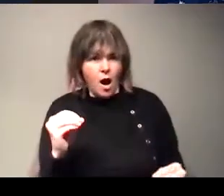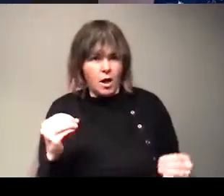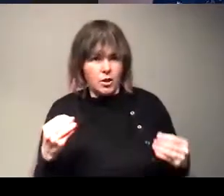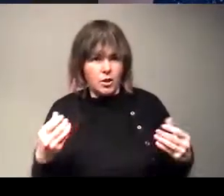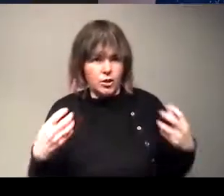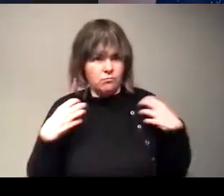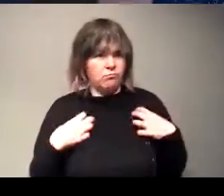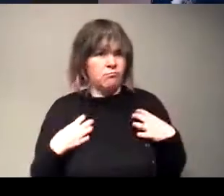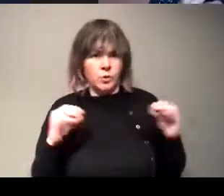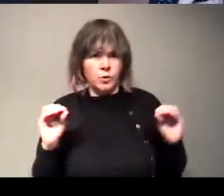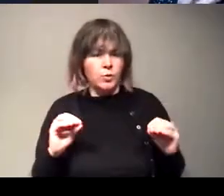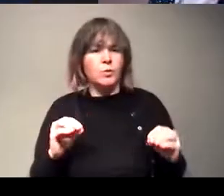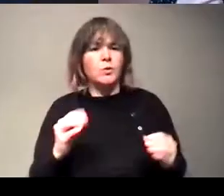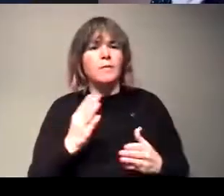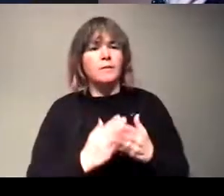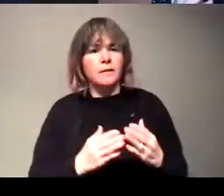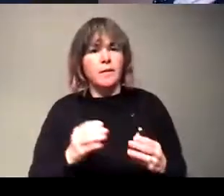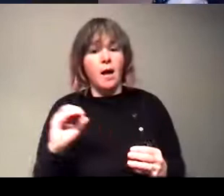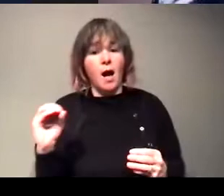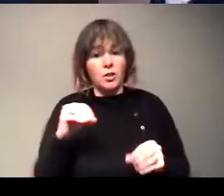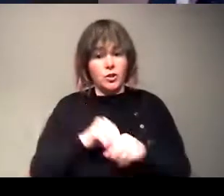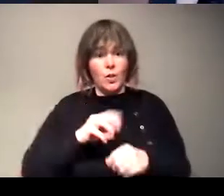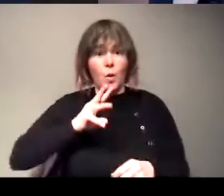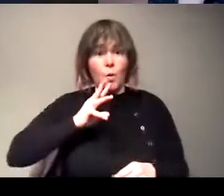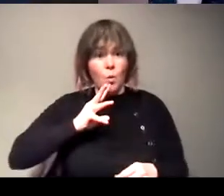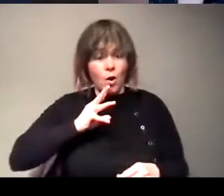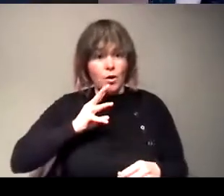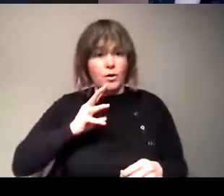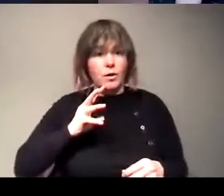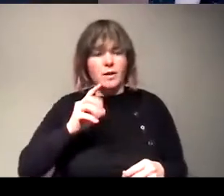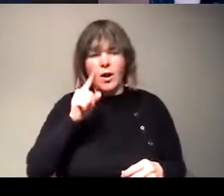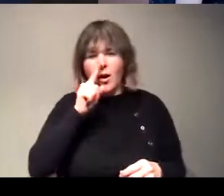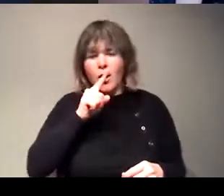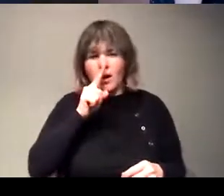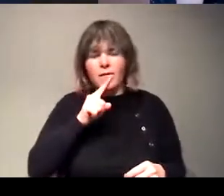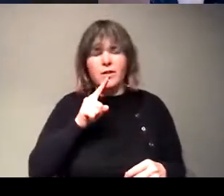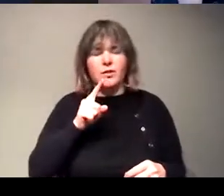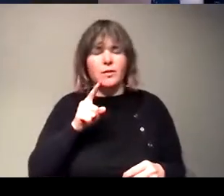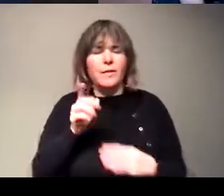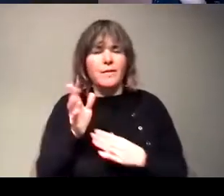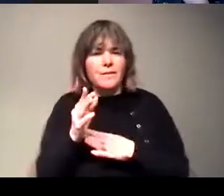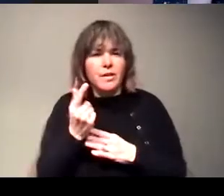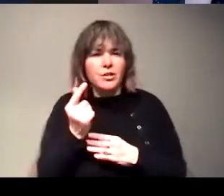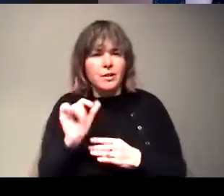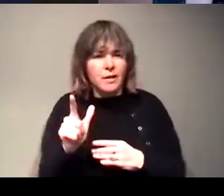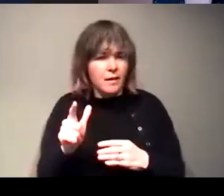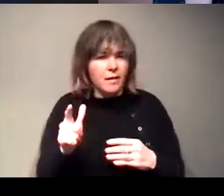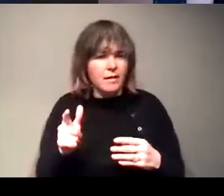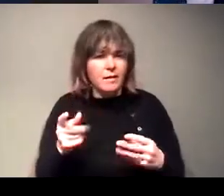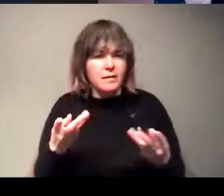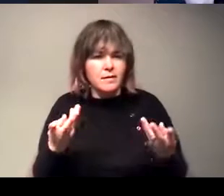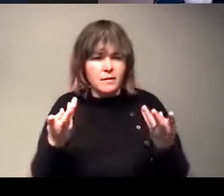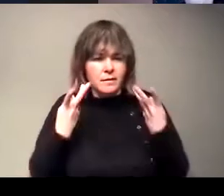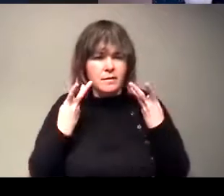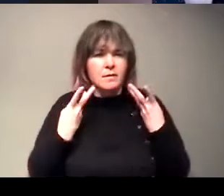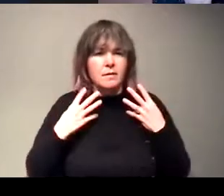some mechanism where they are taking the oxygen in the water, and it's like an artificial fish gill where it is extracting the oxygen